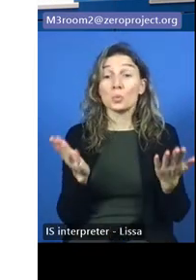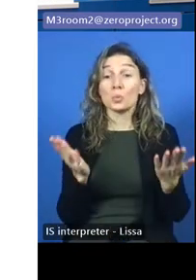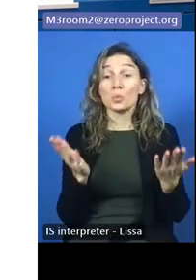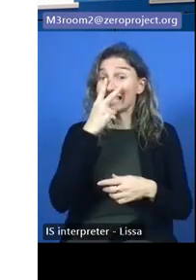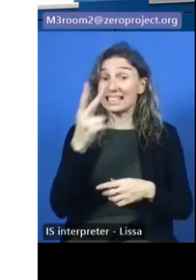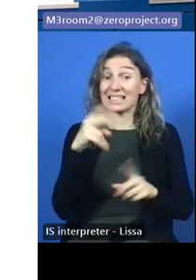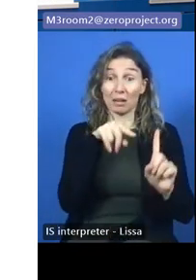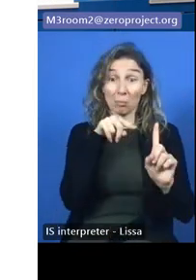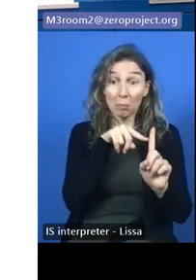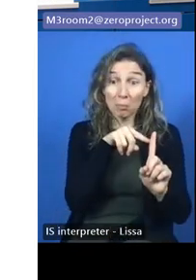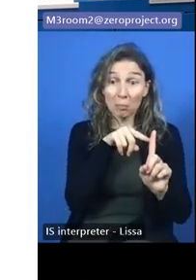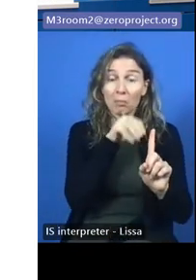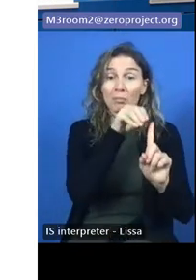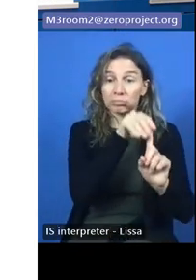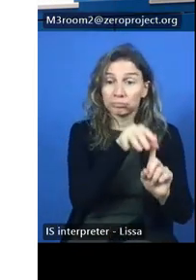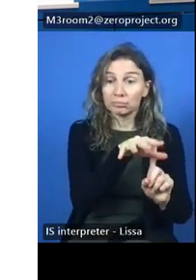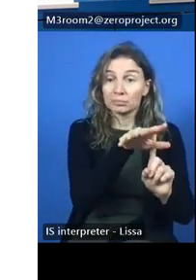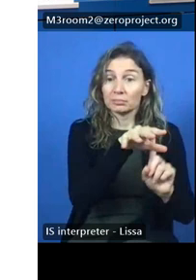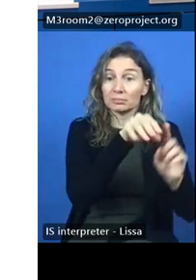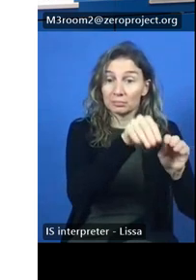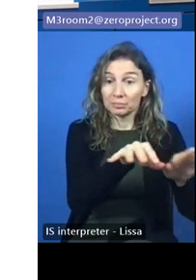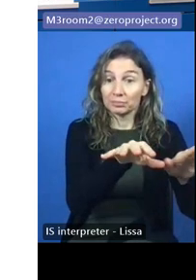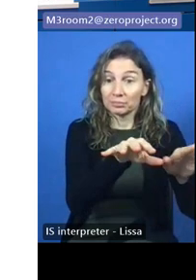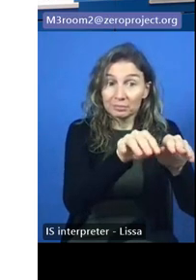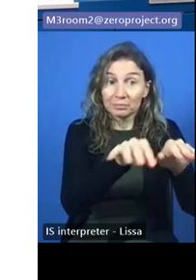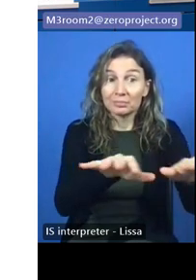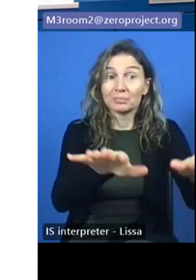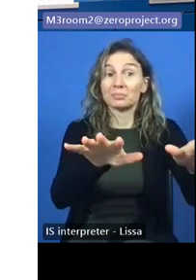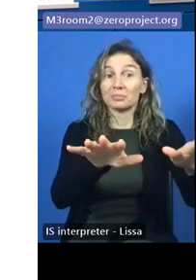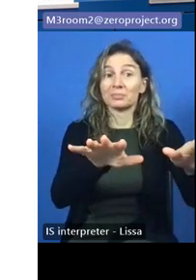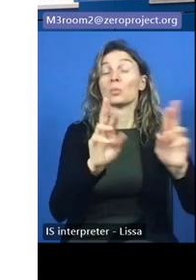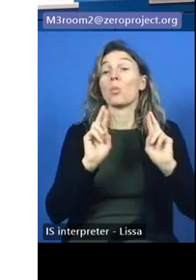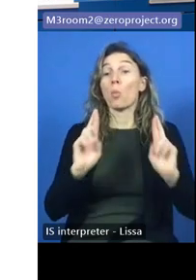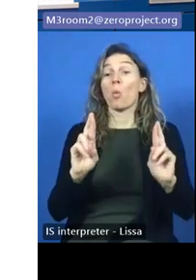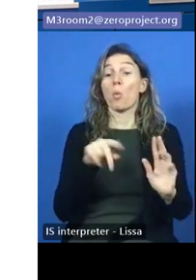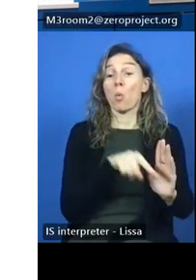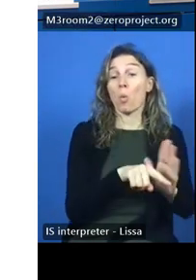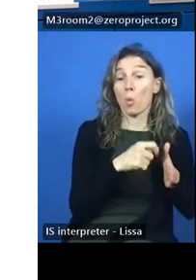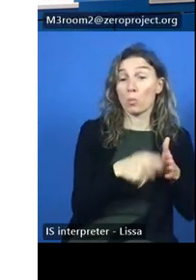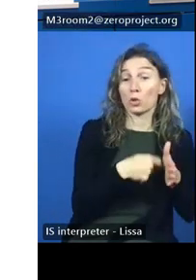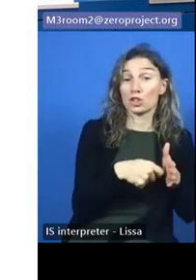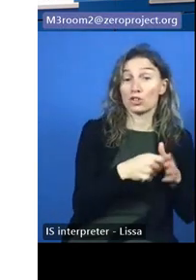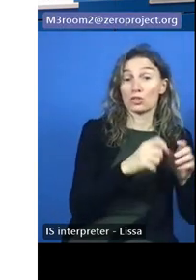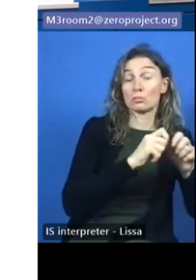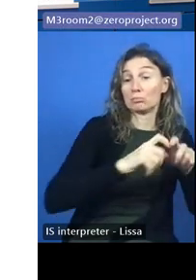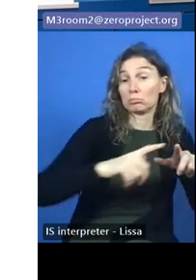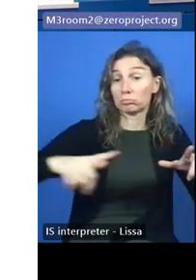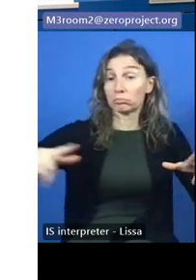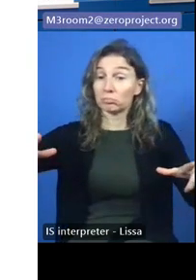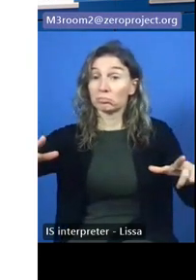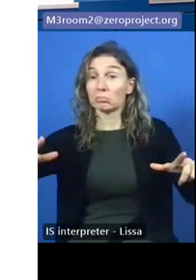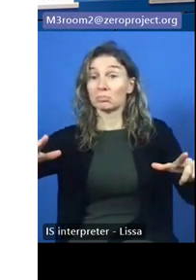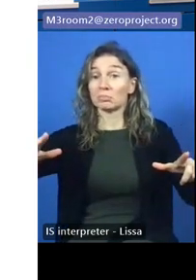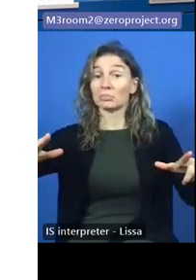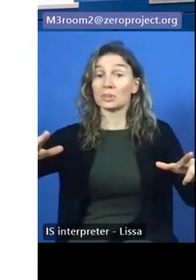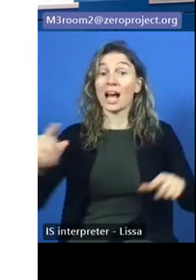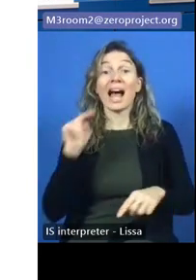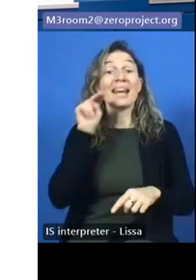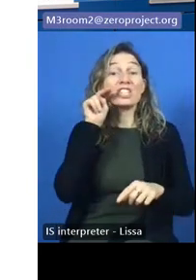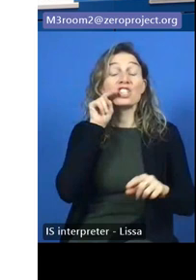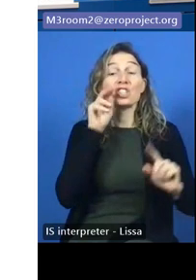which leads to sustainability. I hope to scale this project to all parts of Nigeria, the